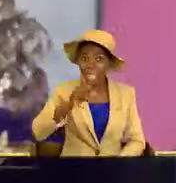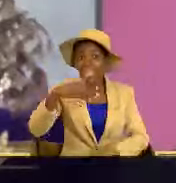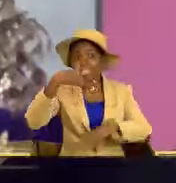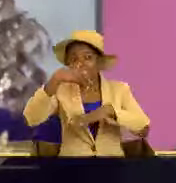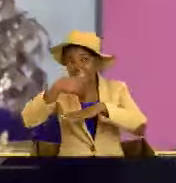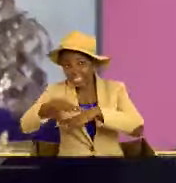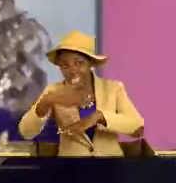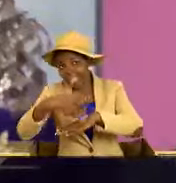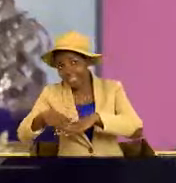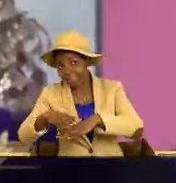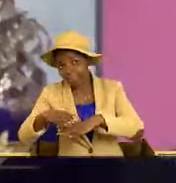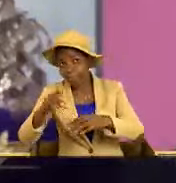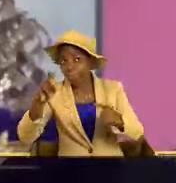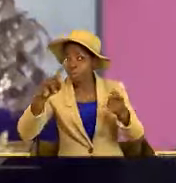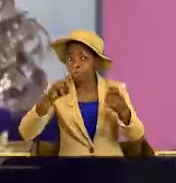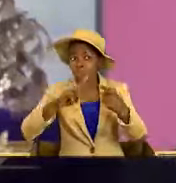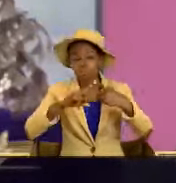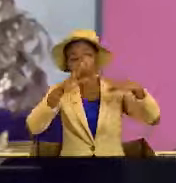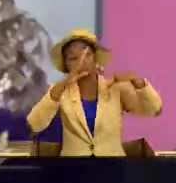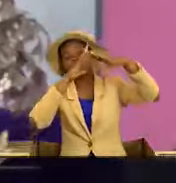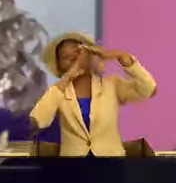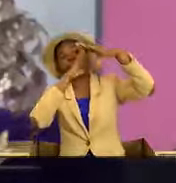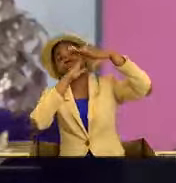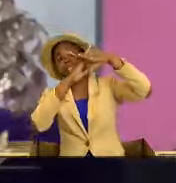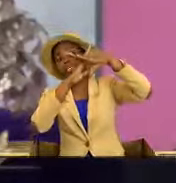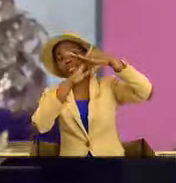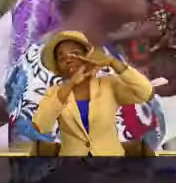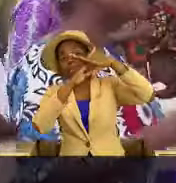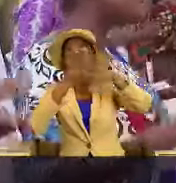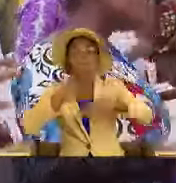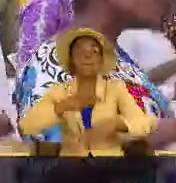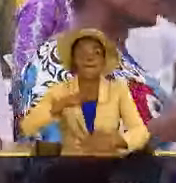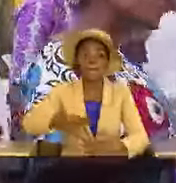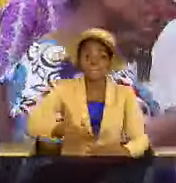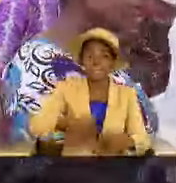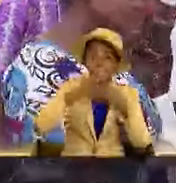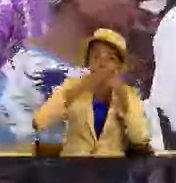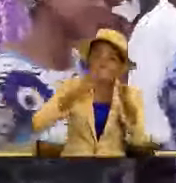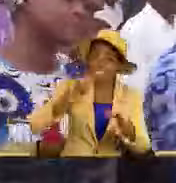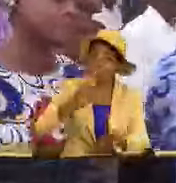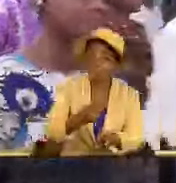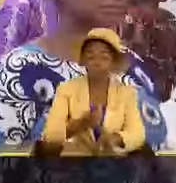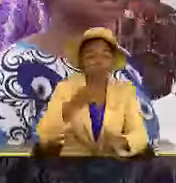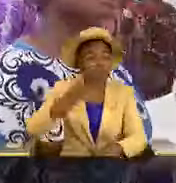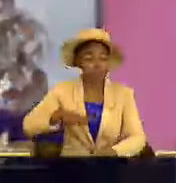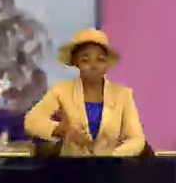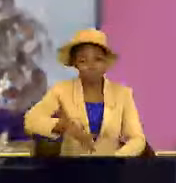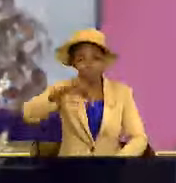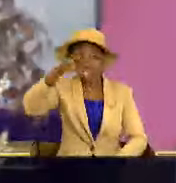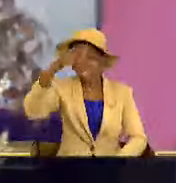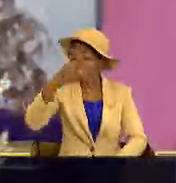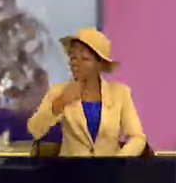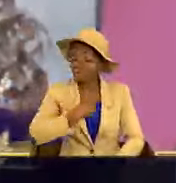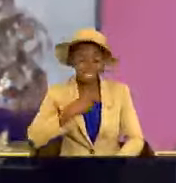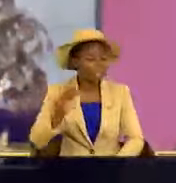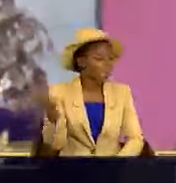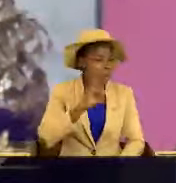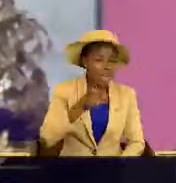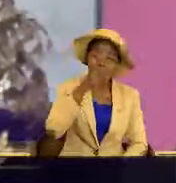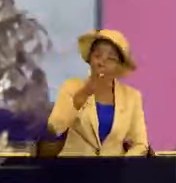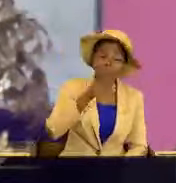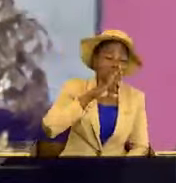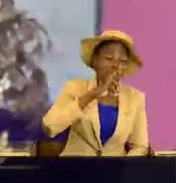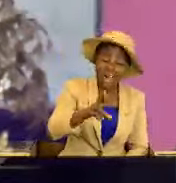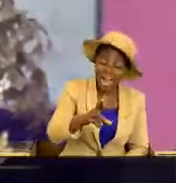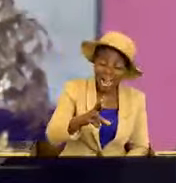assign to hinder my blessings from locating me wherever you